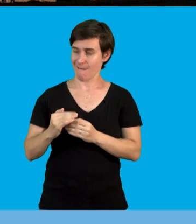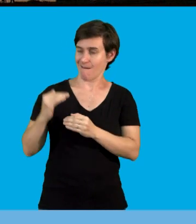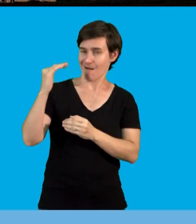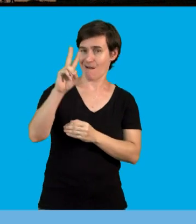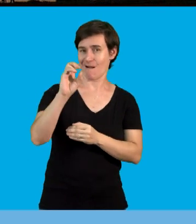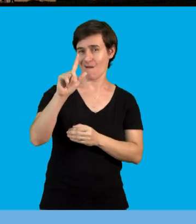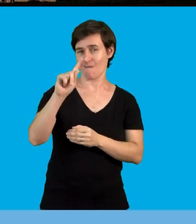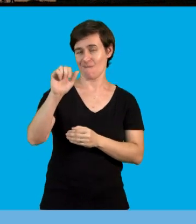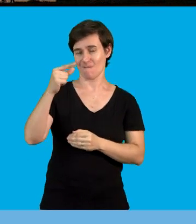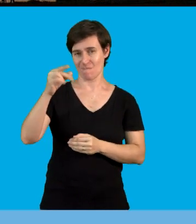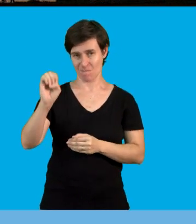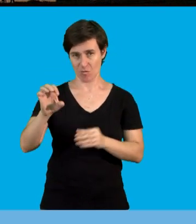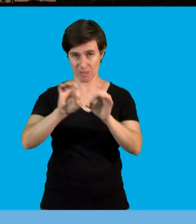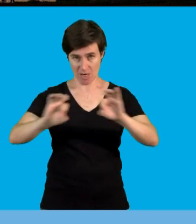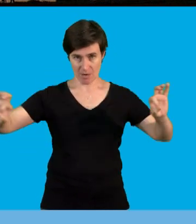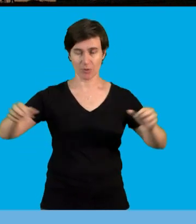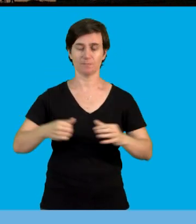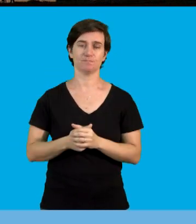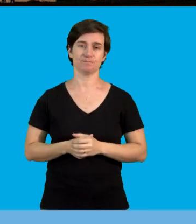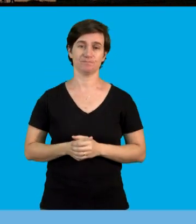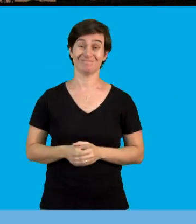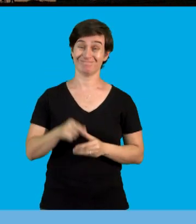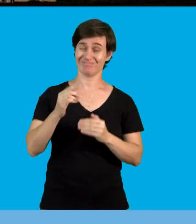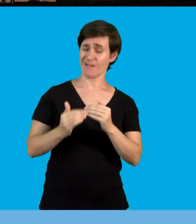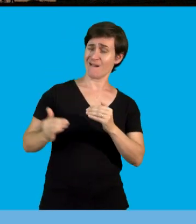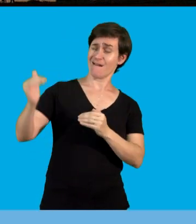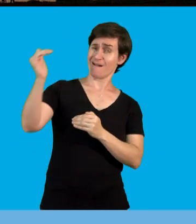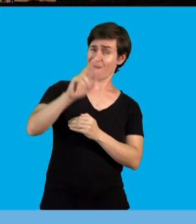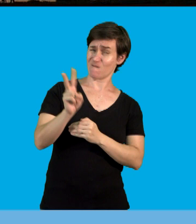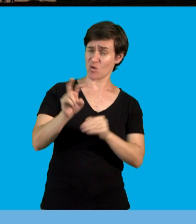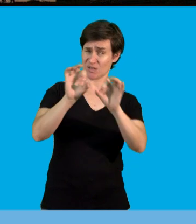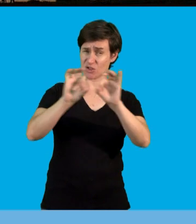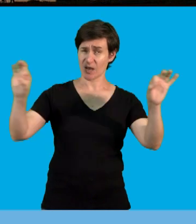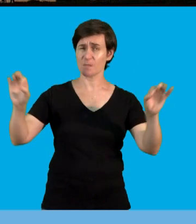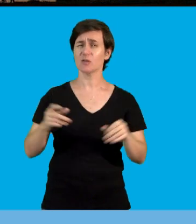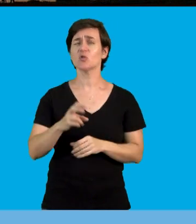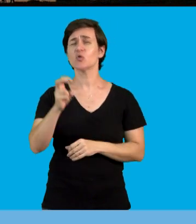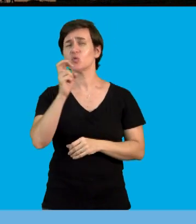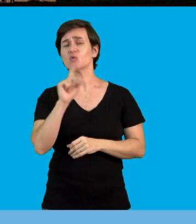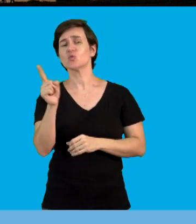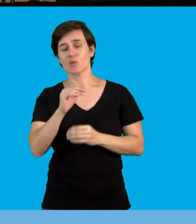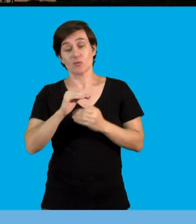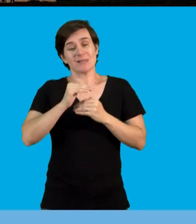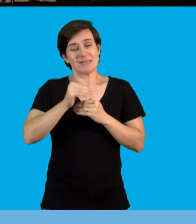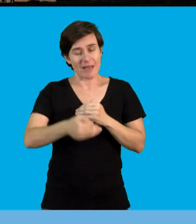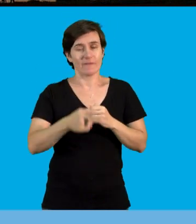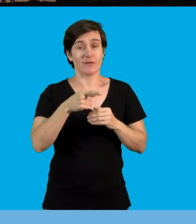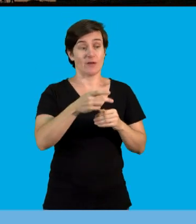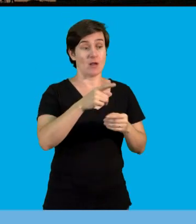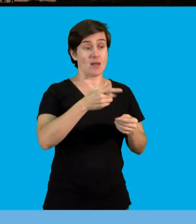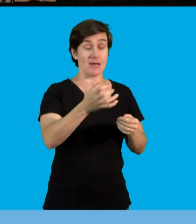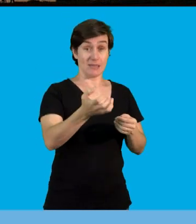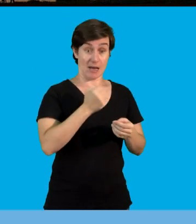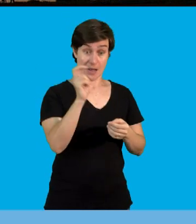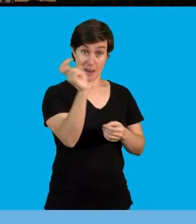high voltage cables. Now, these high voltage cables are used to safely transport electricity